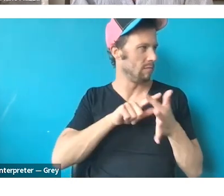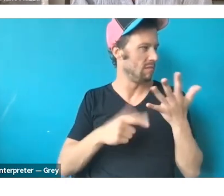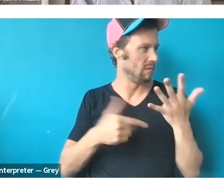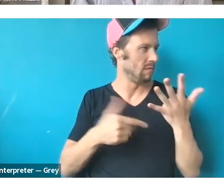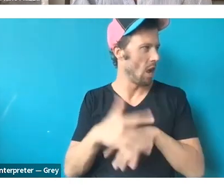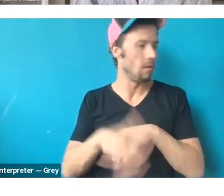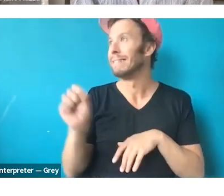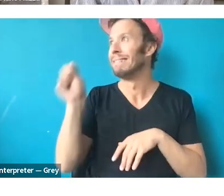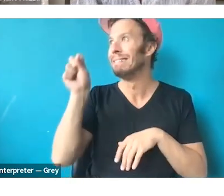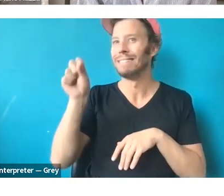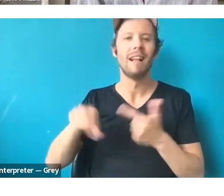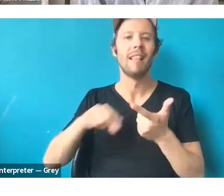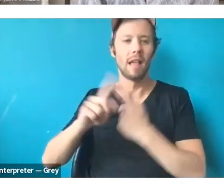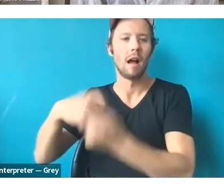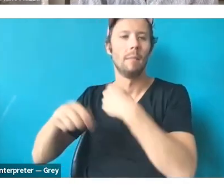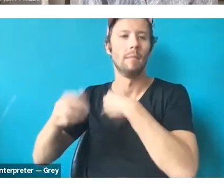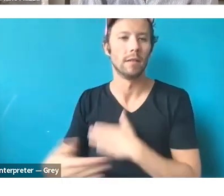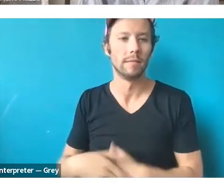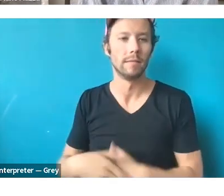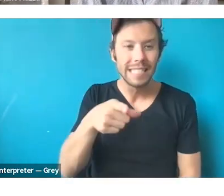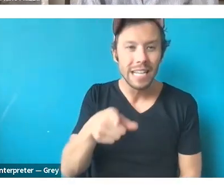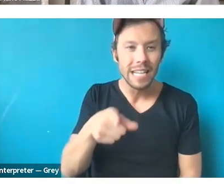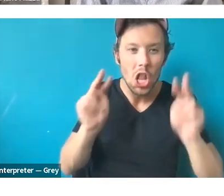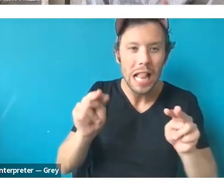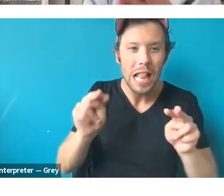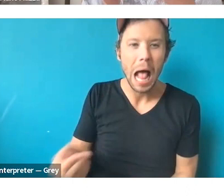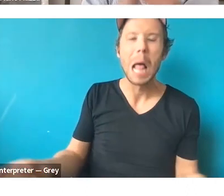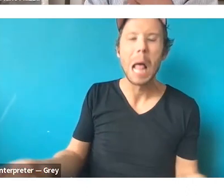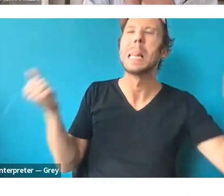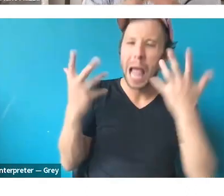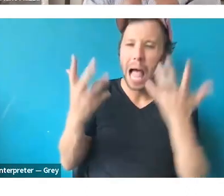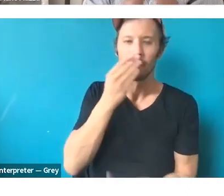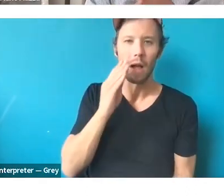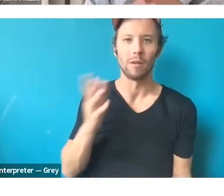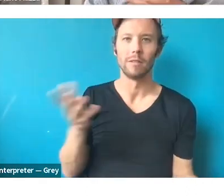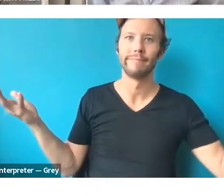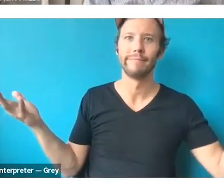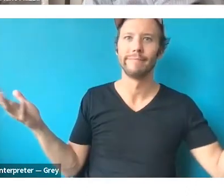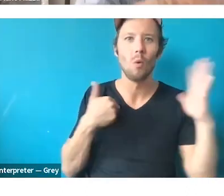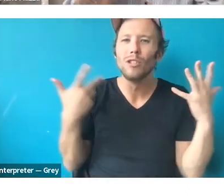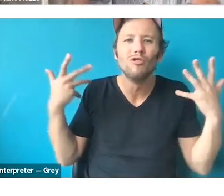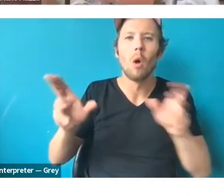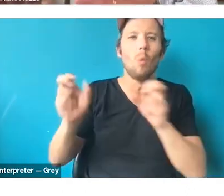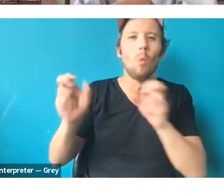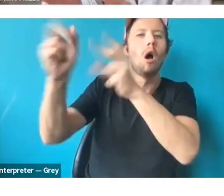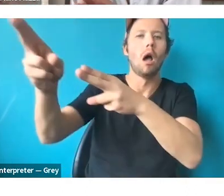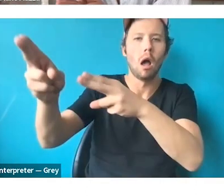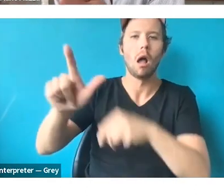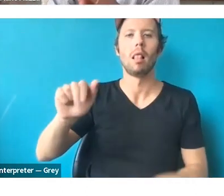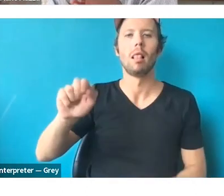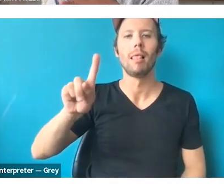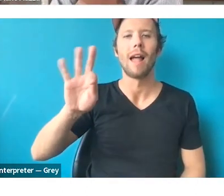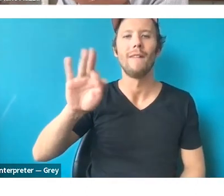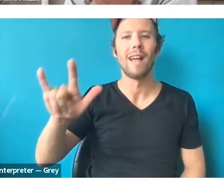team. Look at all that. Look at that. That's crazy. That is a lot of flower trash, right? We do not want to put that into landfill. And on the right,